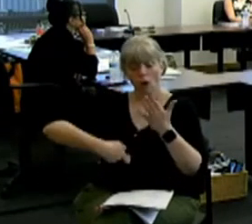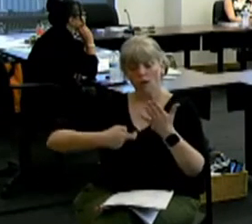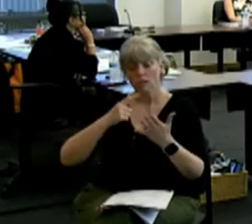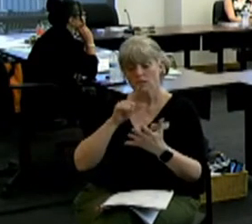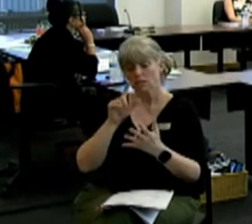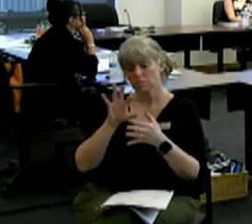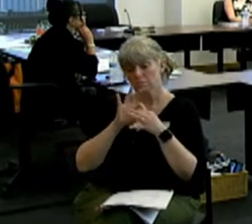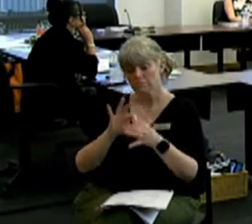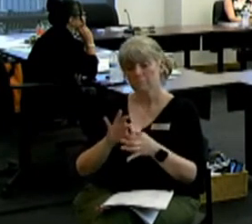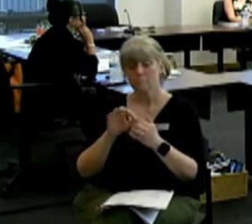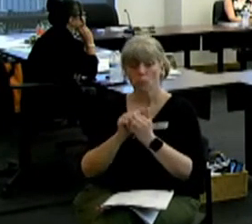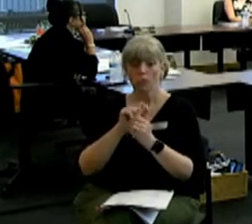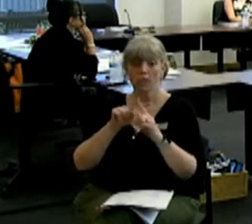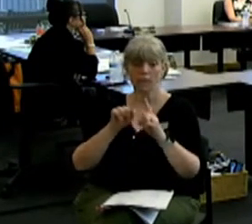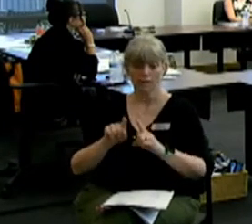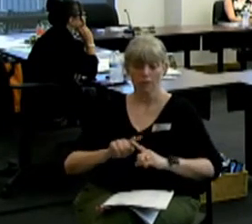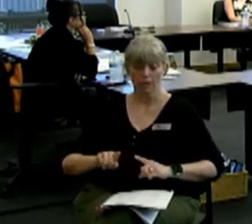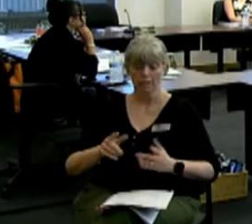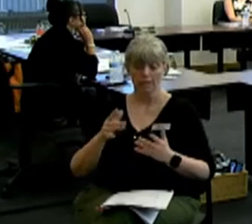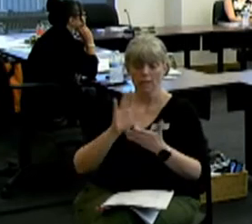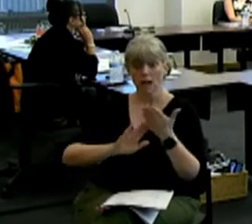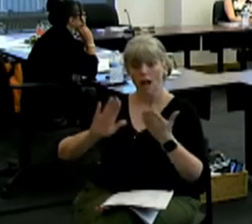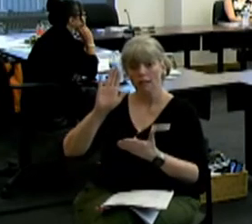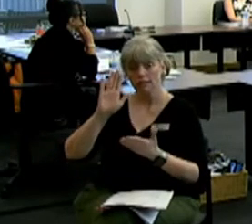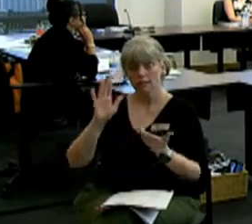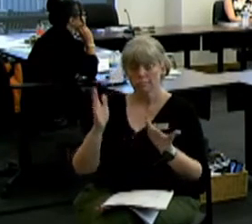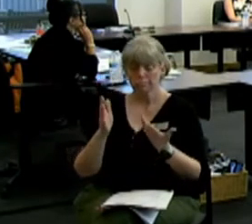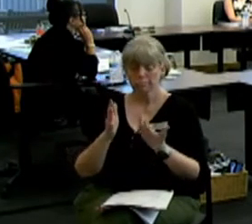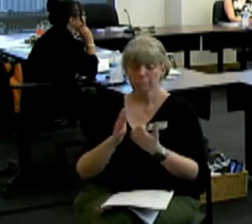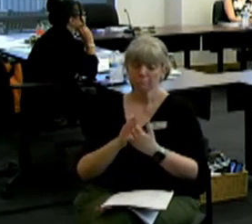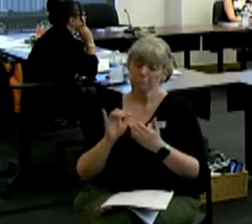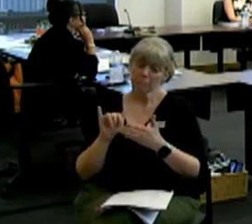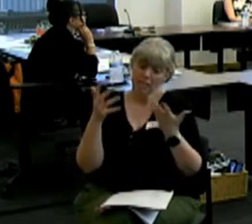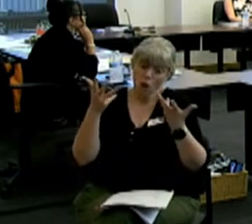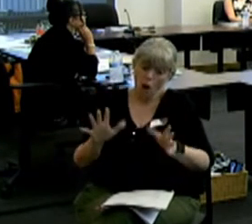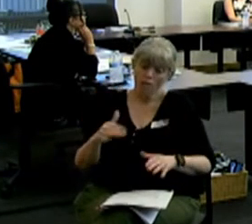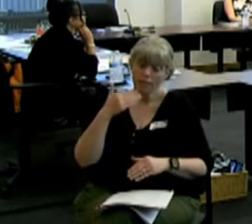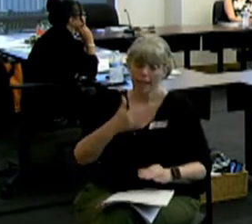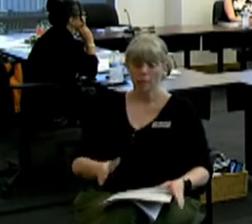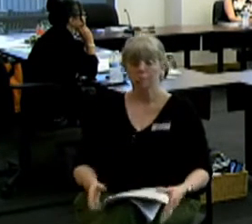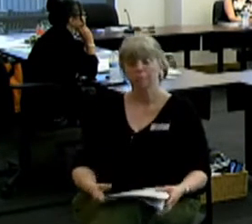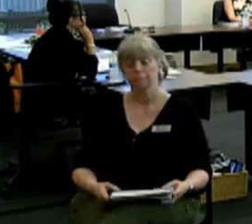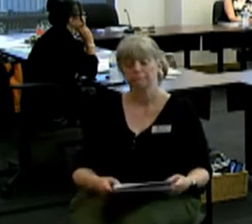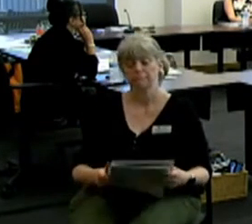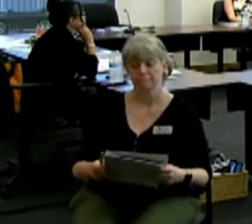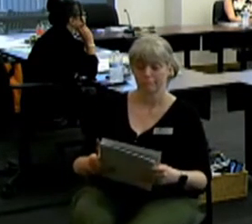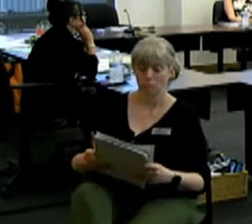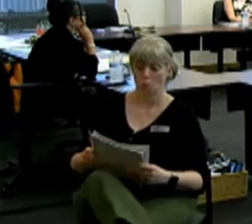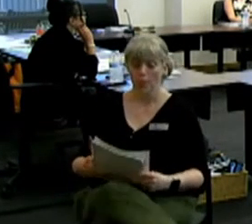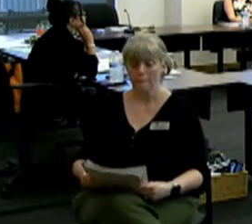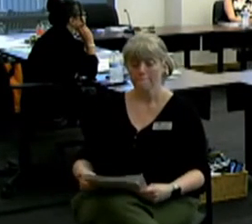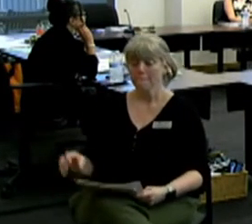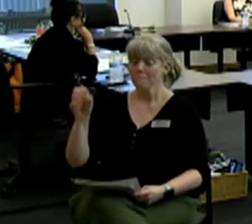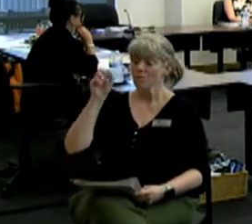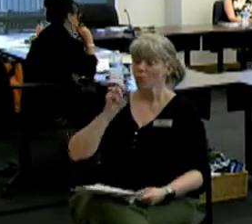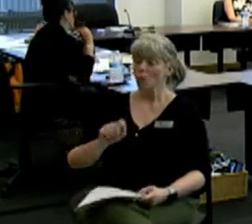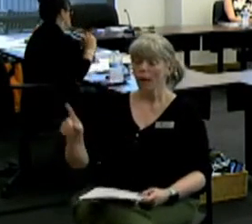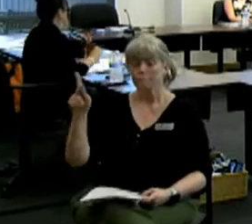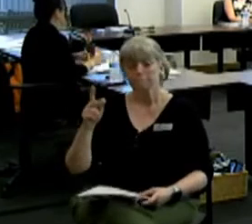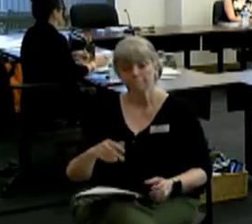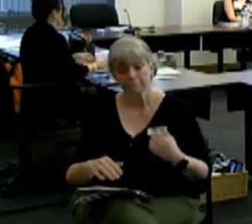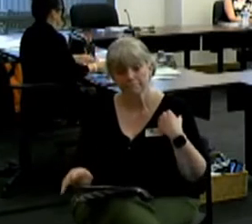cost is associated with different things at the college. That is all. Thank you. All right.